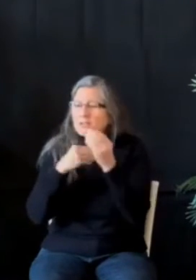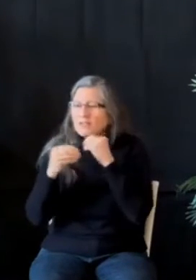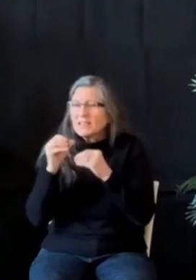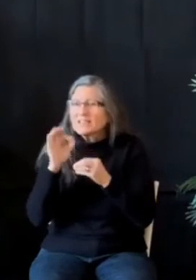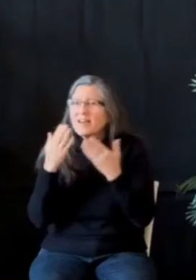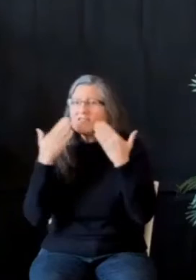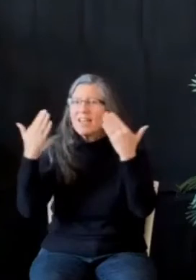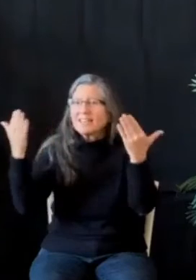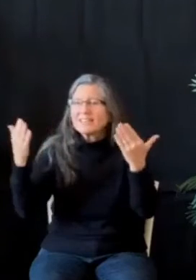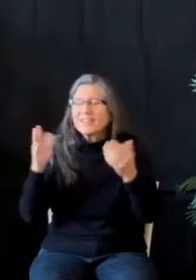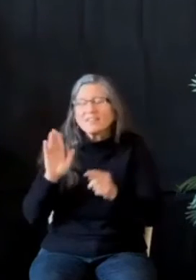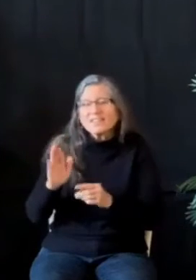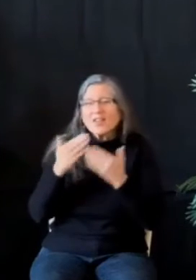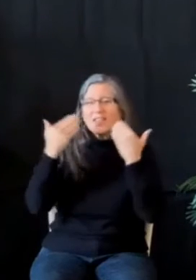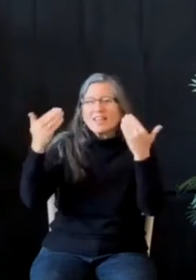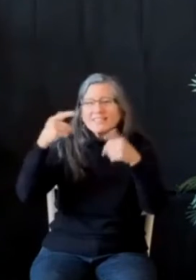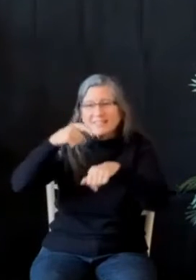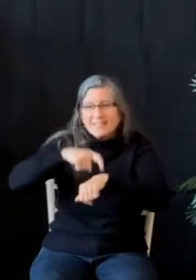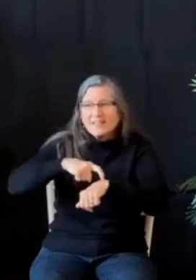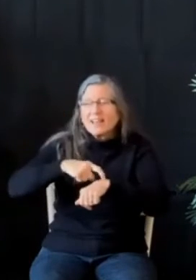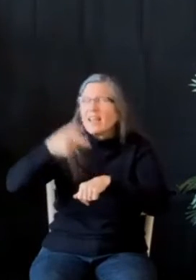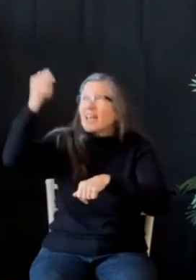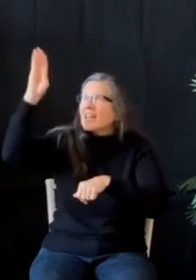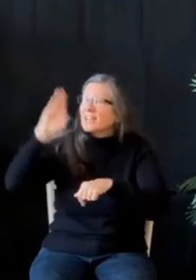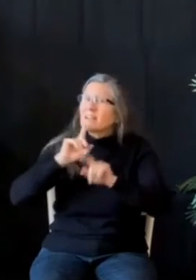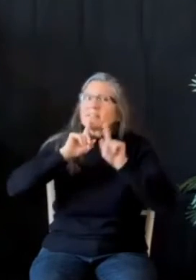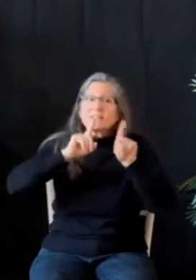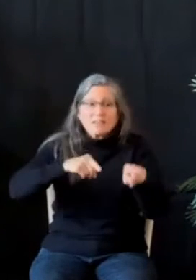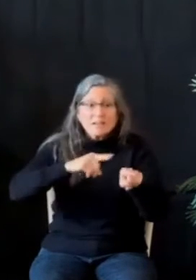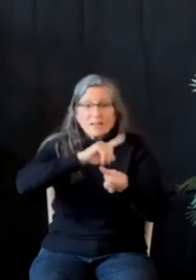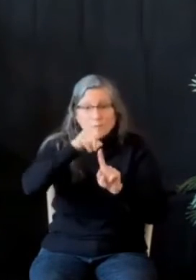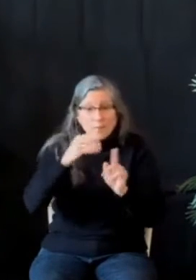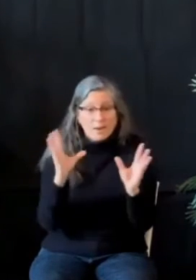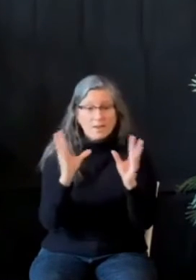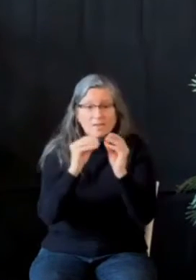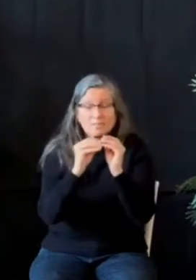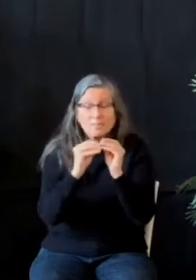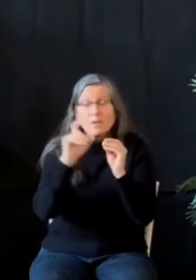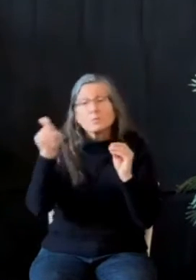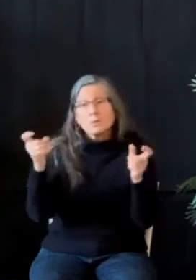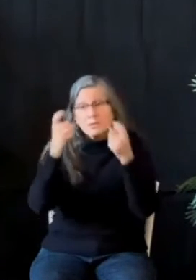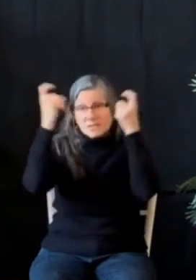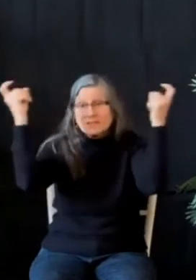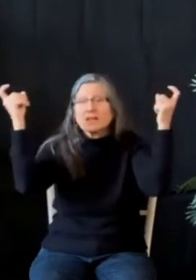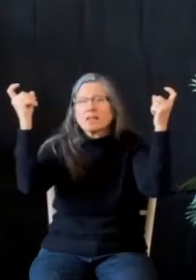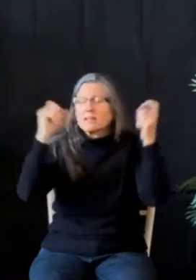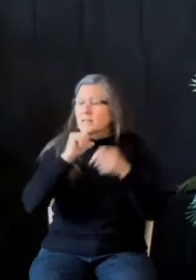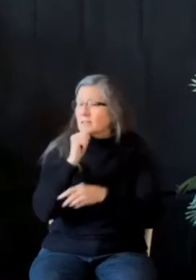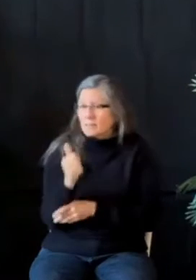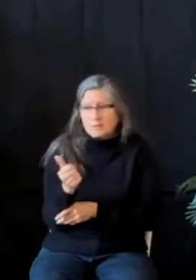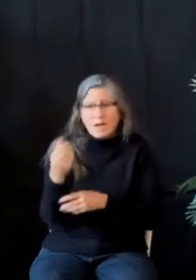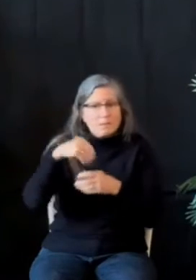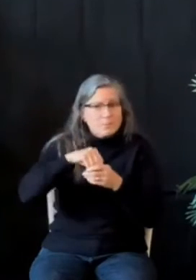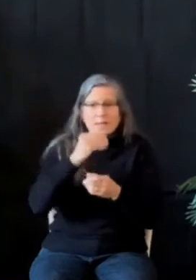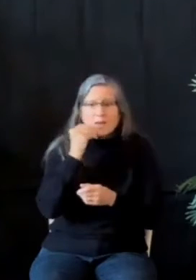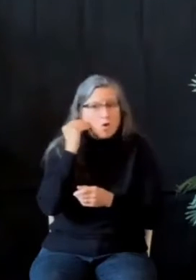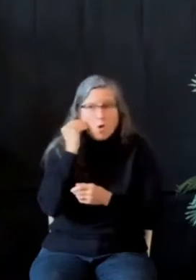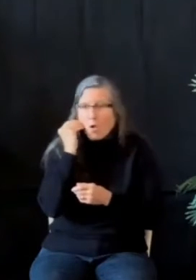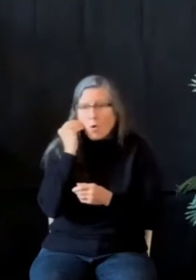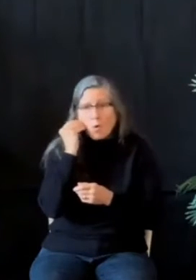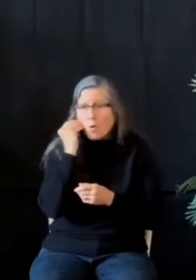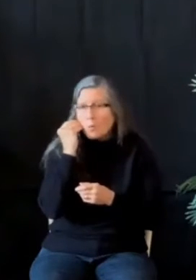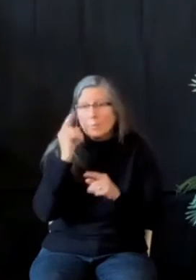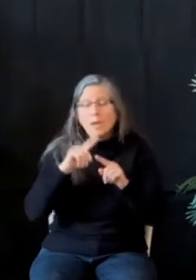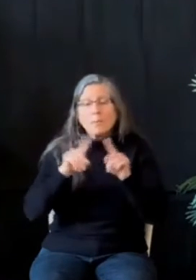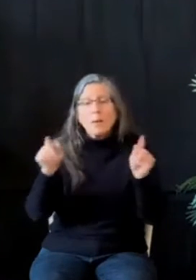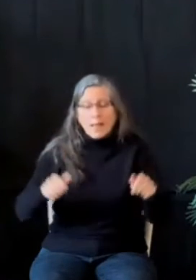their Thanksgiving time. And God had commanded that when they got together, they were to celebrate. They were not to be in their homes, but they were to live